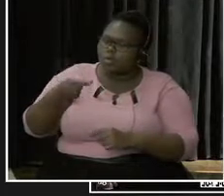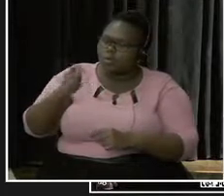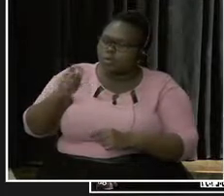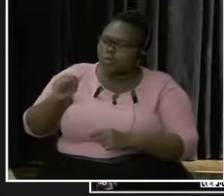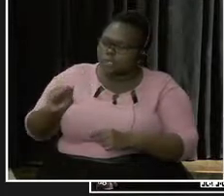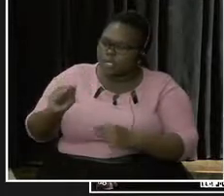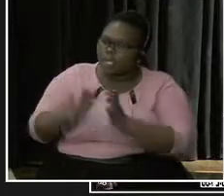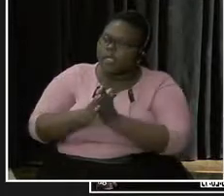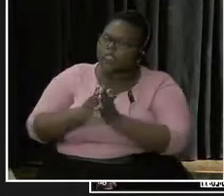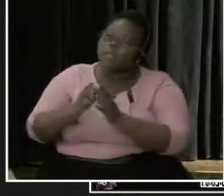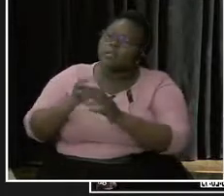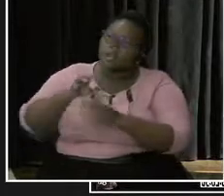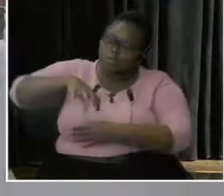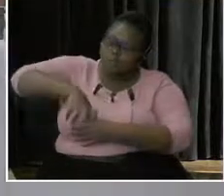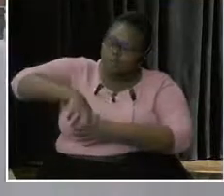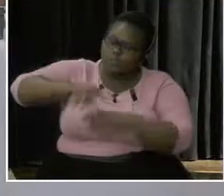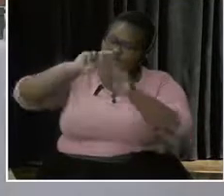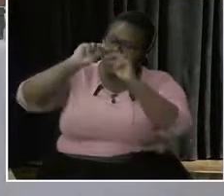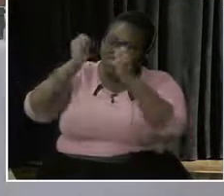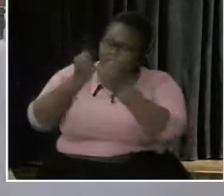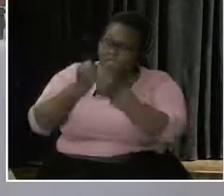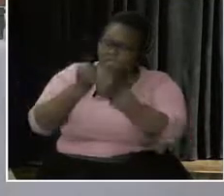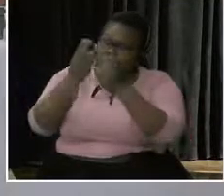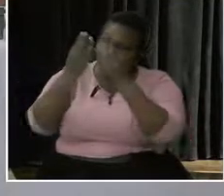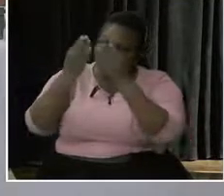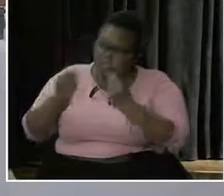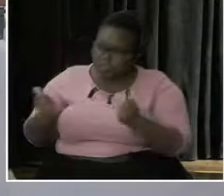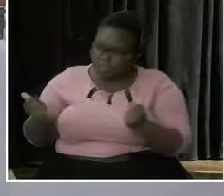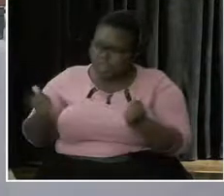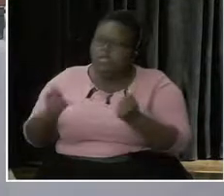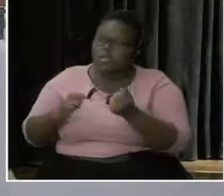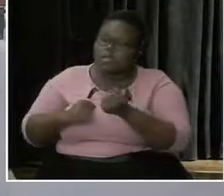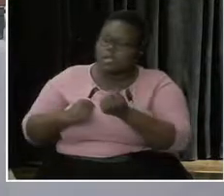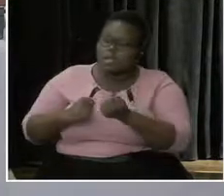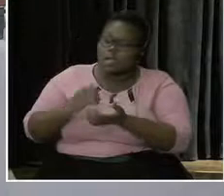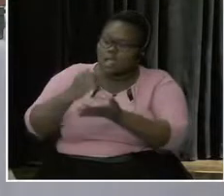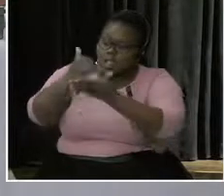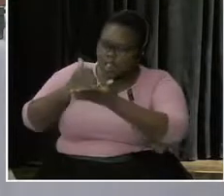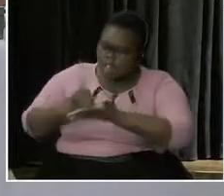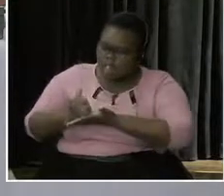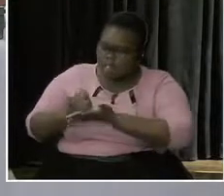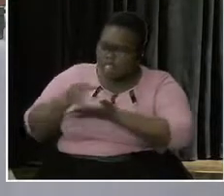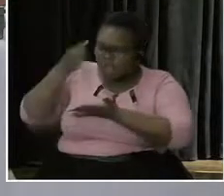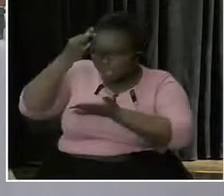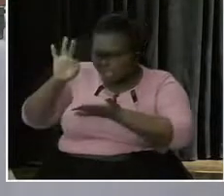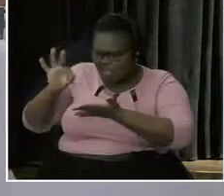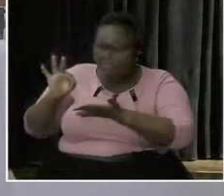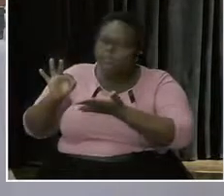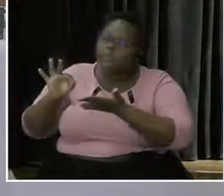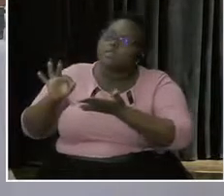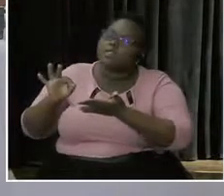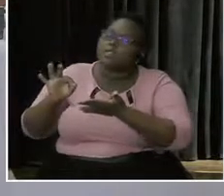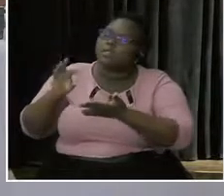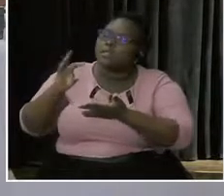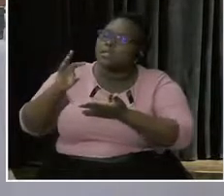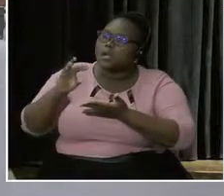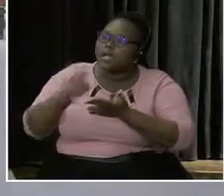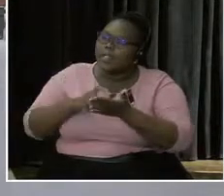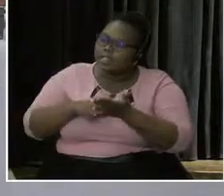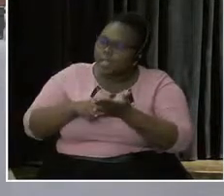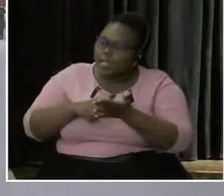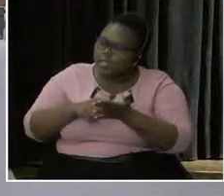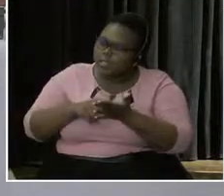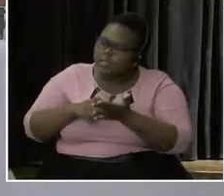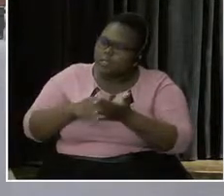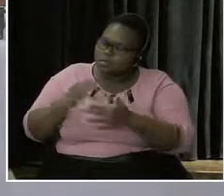treasury in assisting with the collection of government debt. The great progress has been made. Our cash on